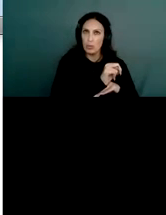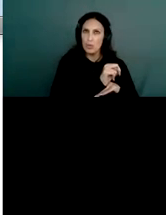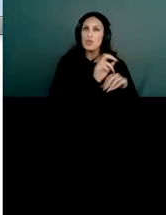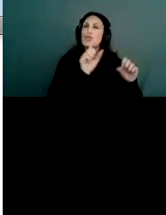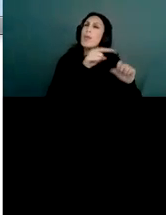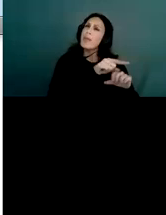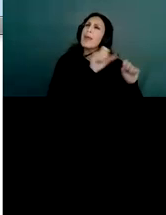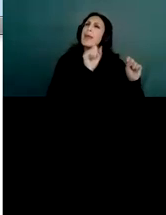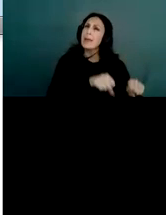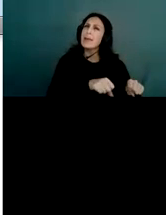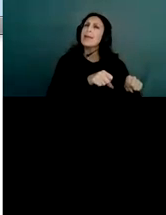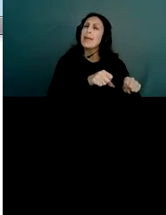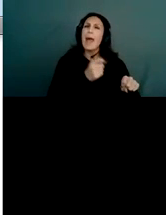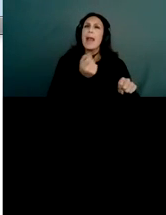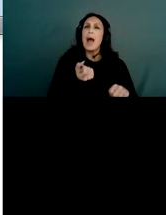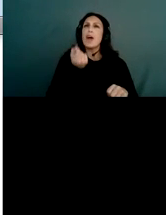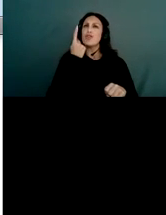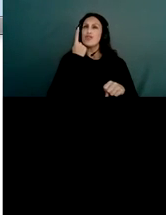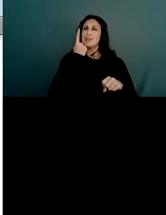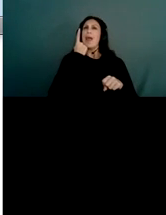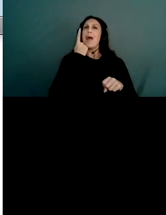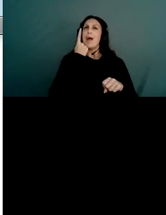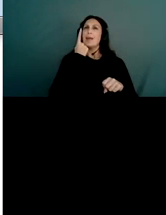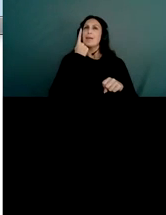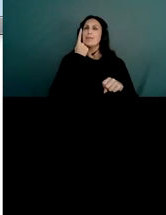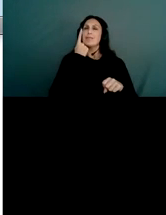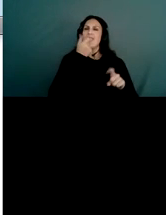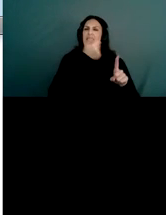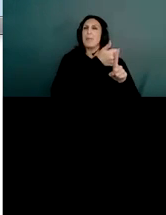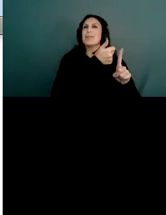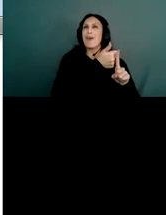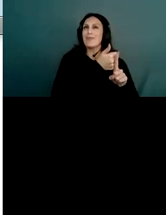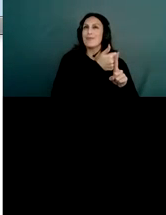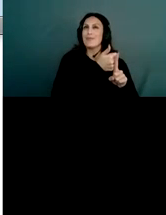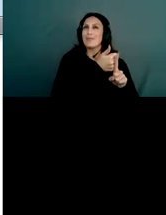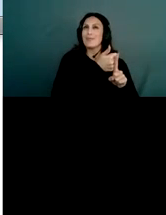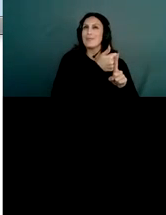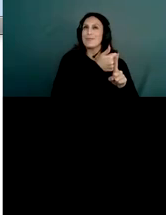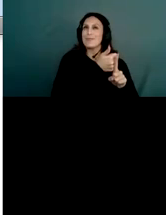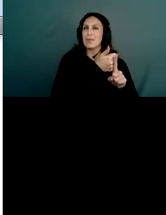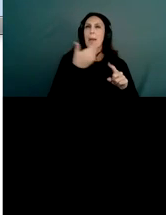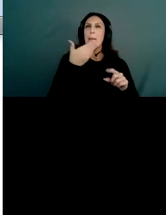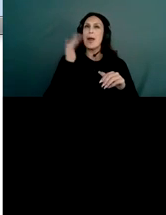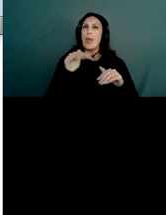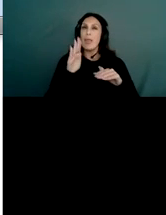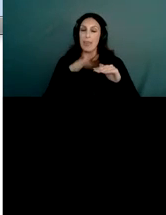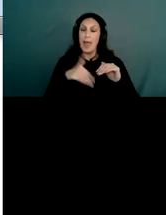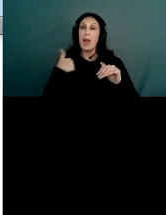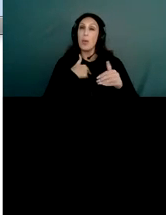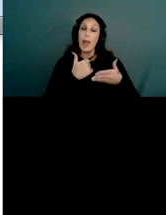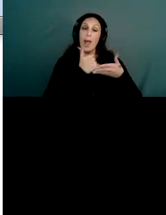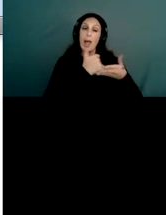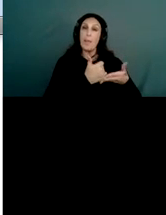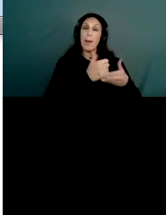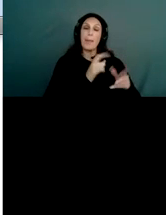they might engage in some frustration if they get that loving support that we want to offer as parents. So just to reiterate